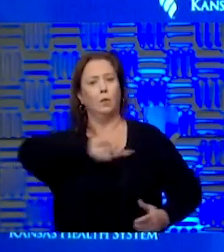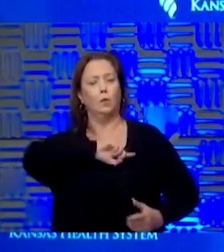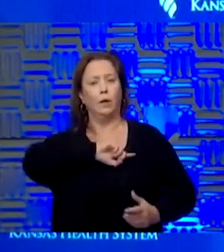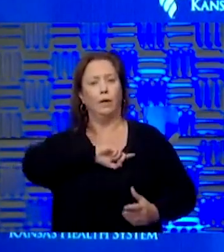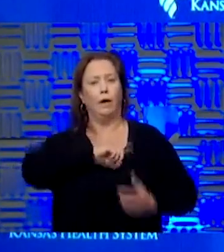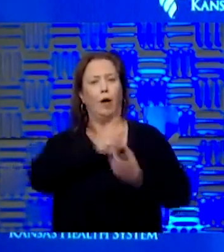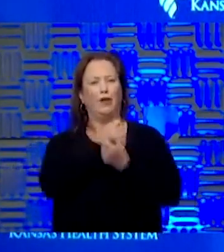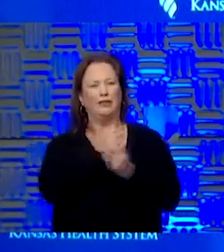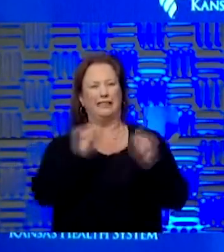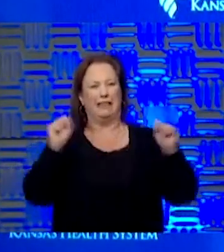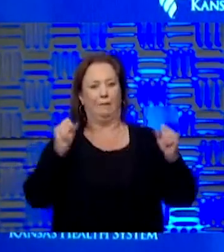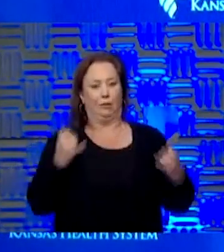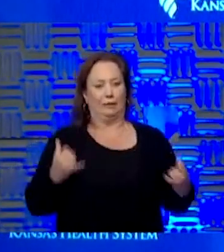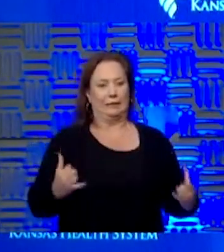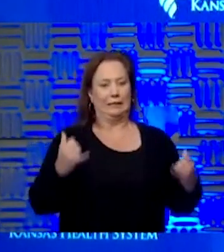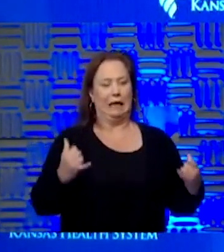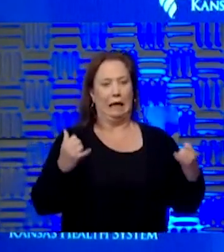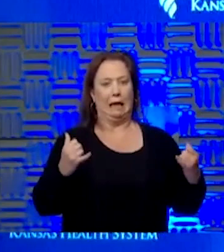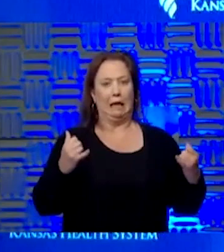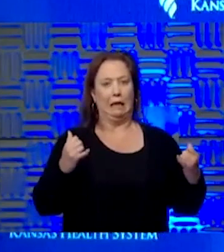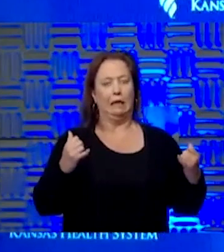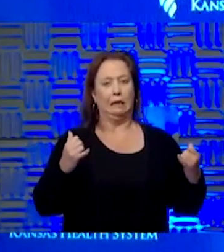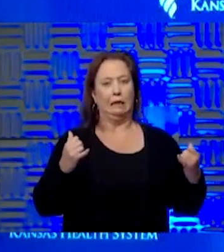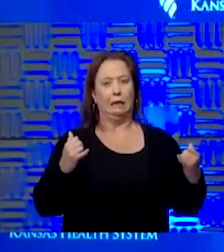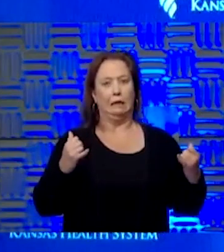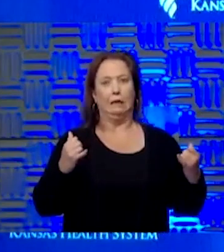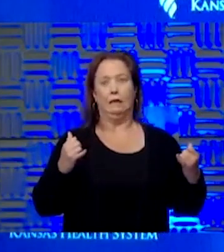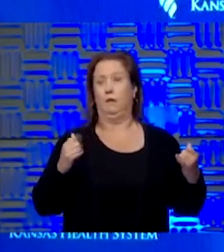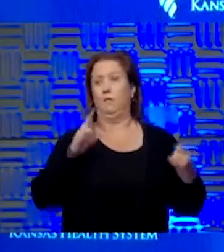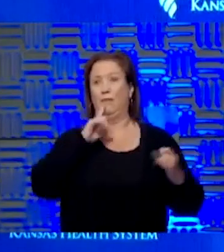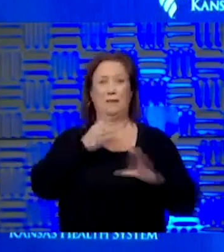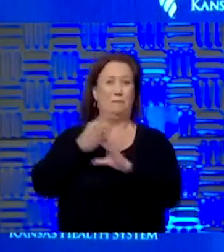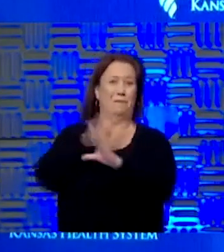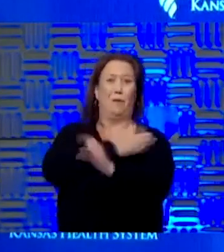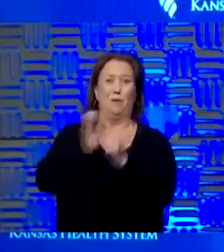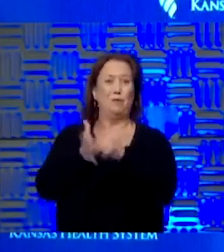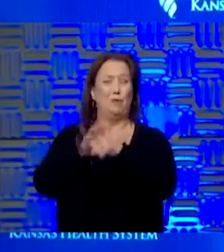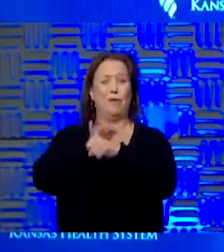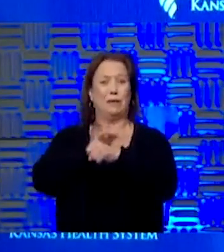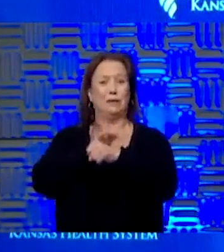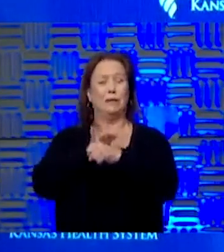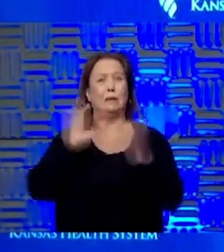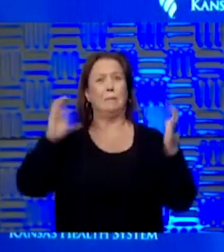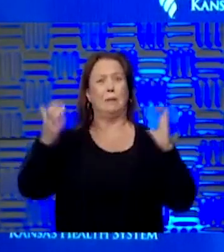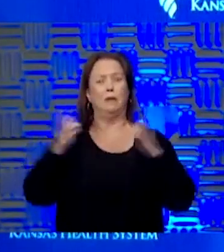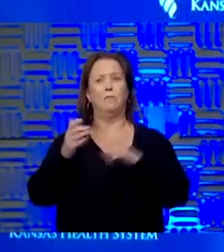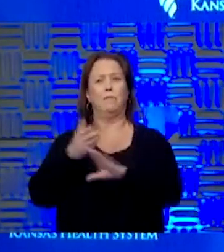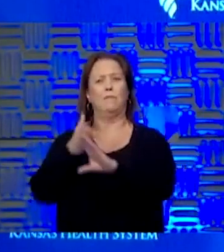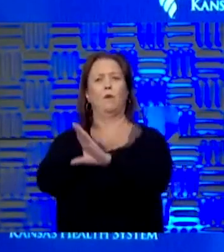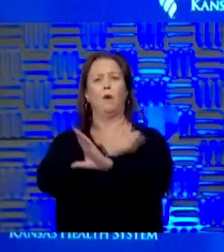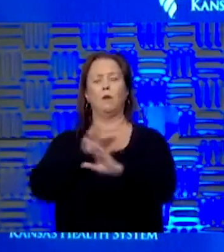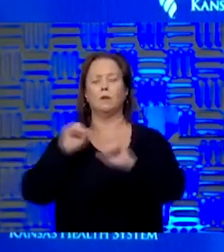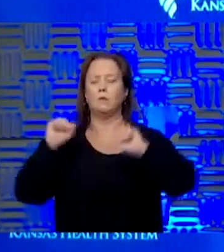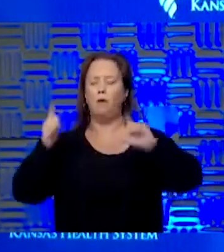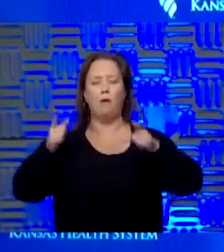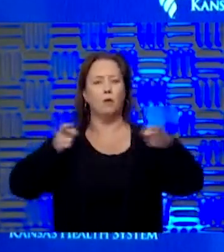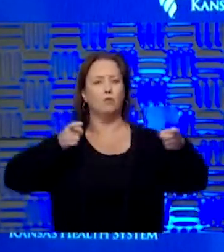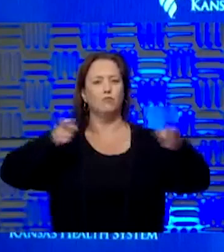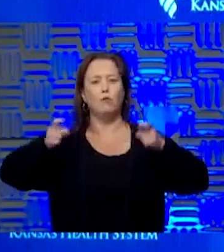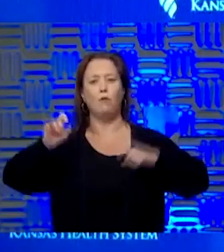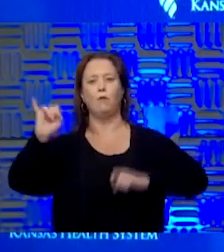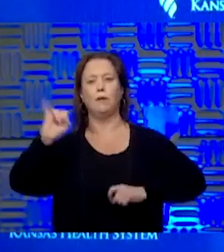probably safer today than we were for a patient even before the coronavirus because of all this infection control work that has been done in